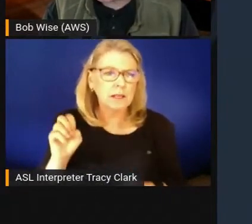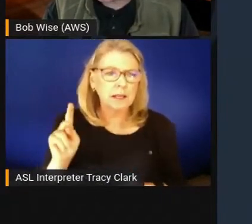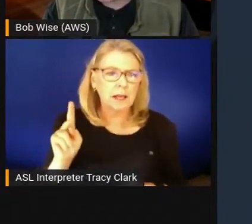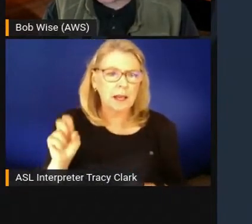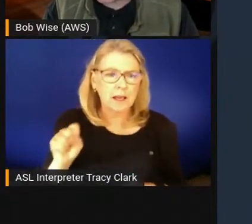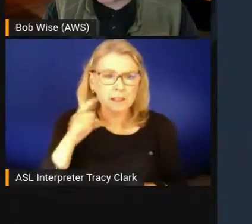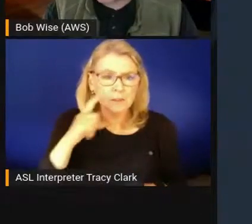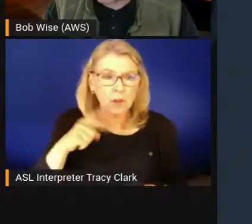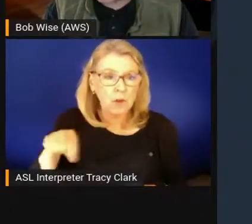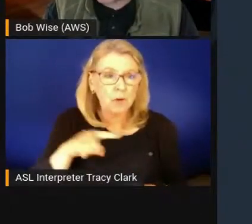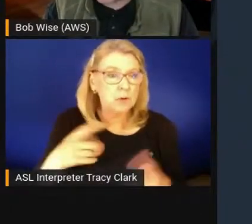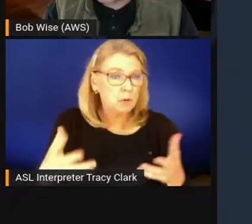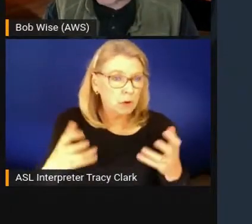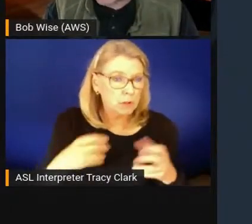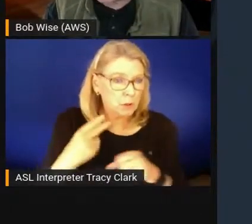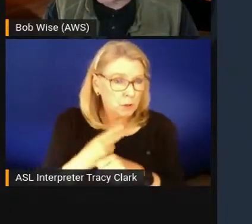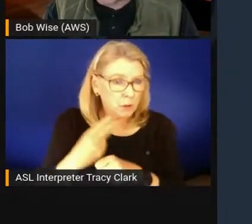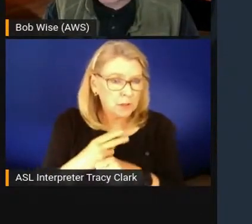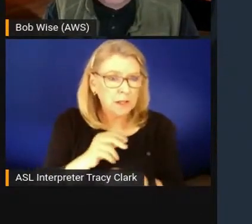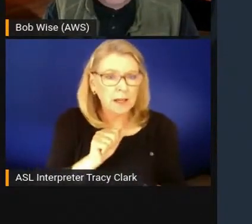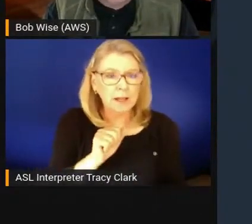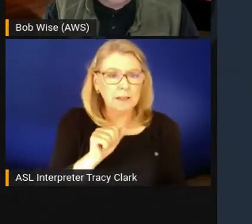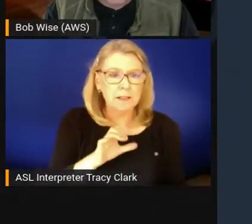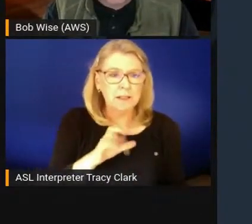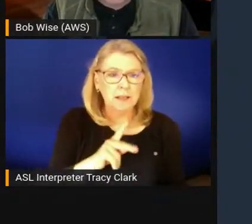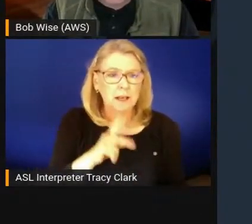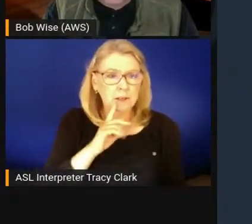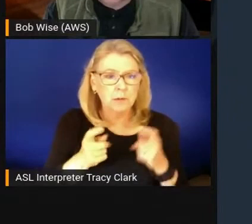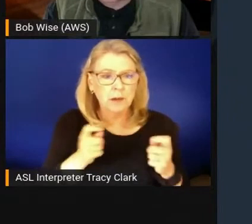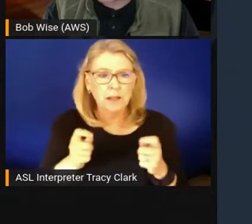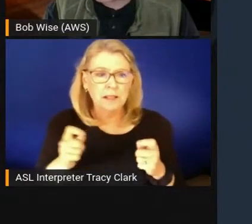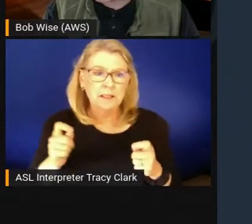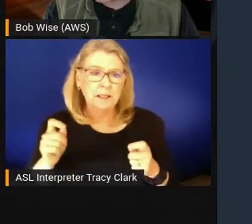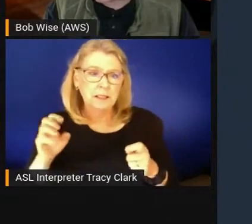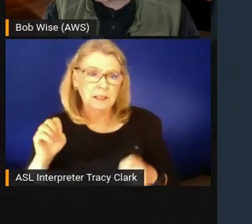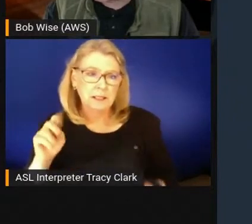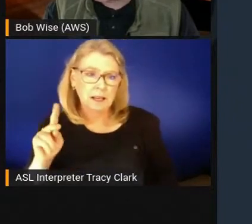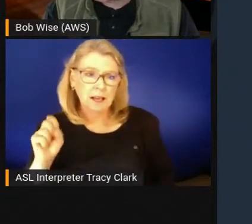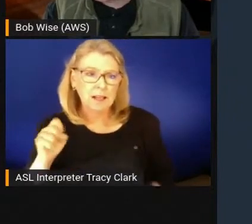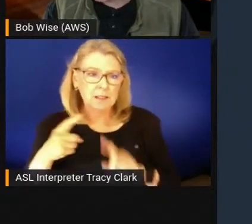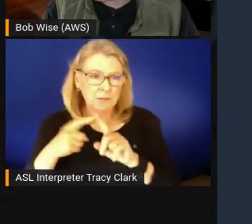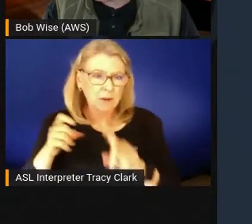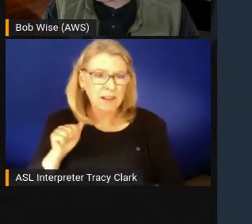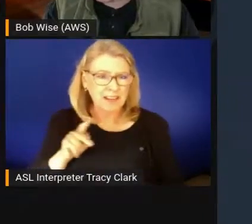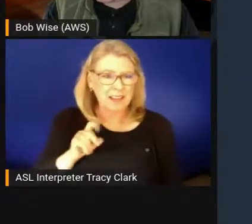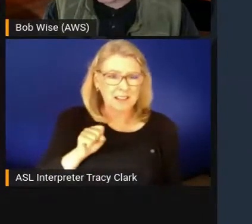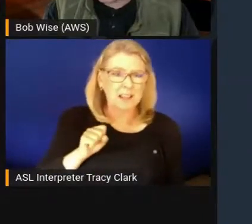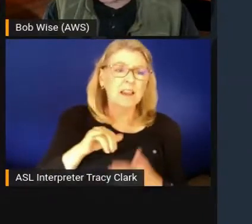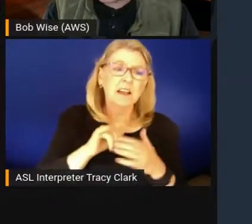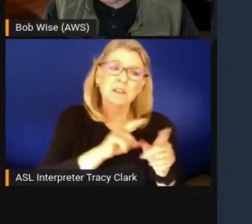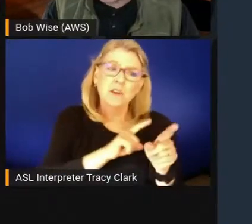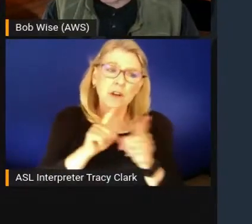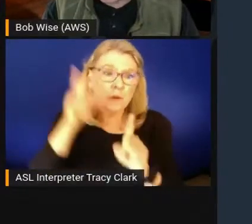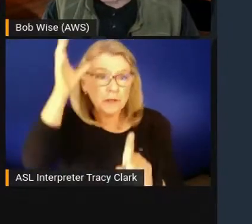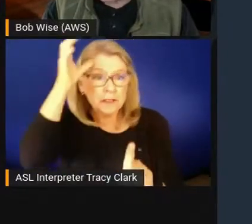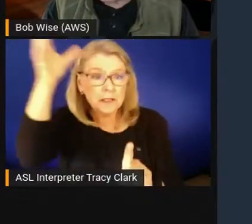want to use ACK to manage EKS from within EKS, which is an awesome inception